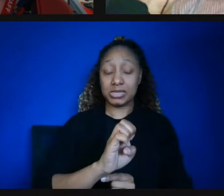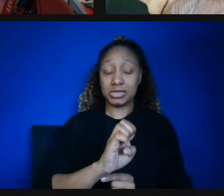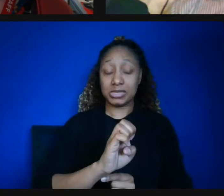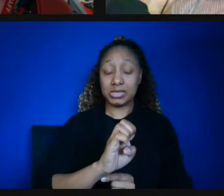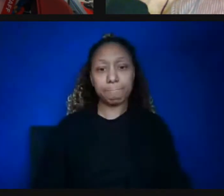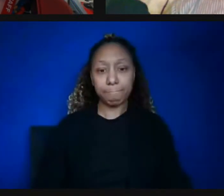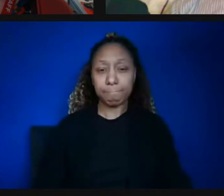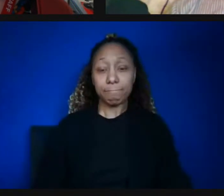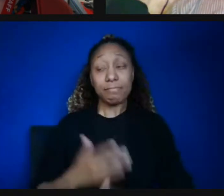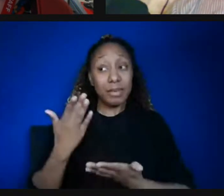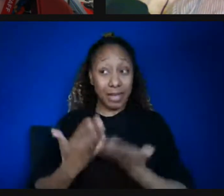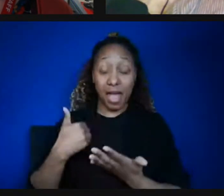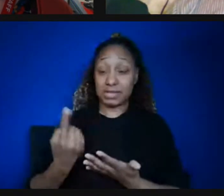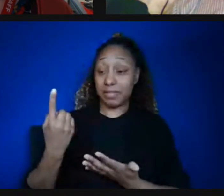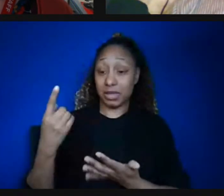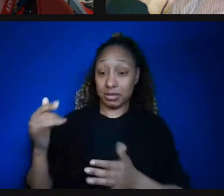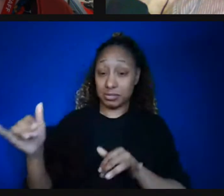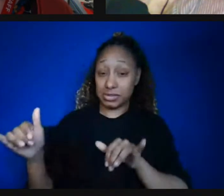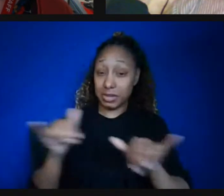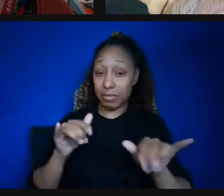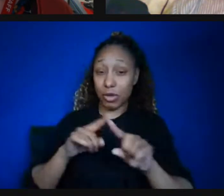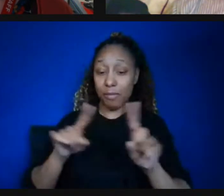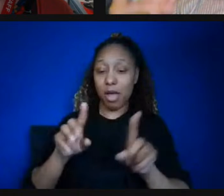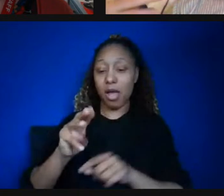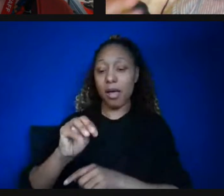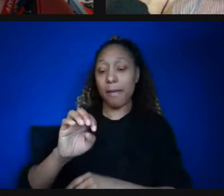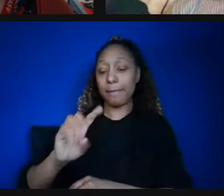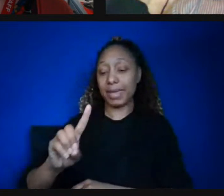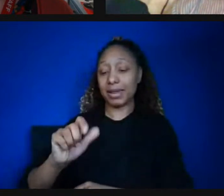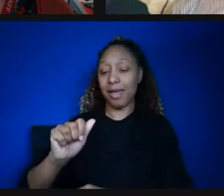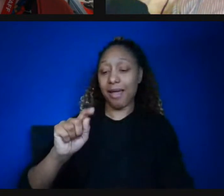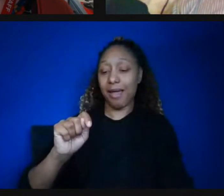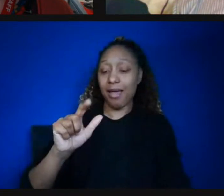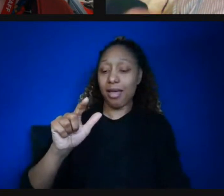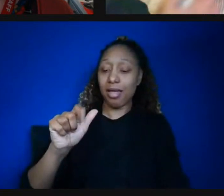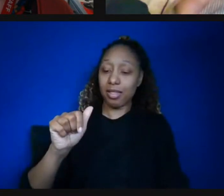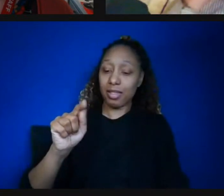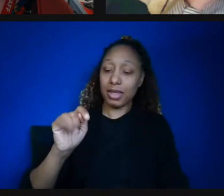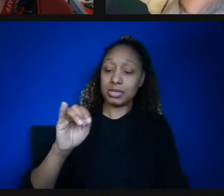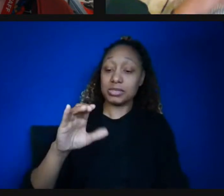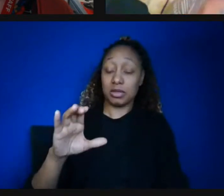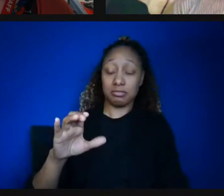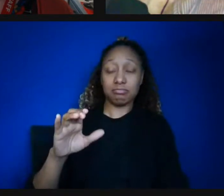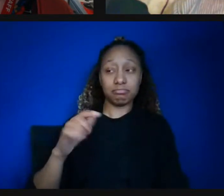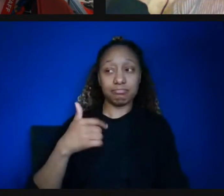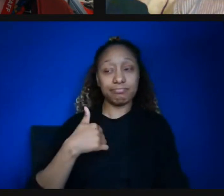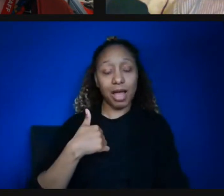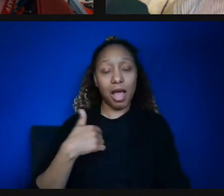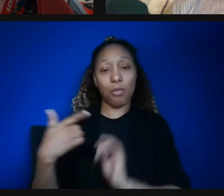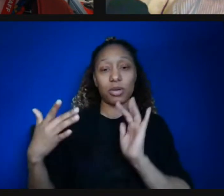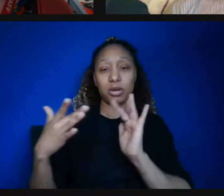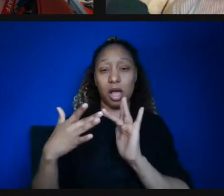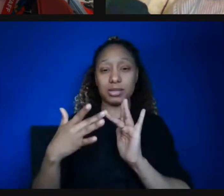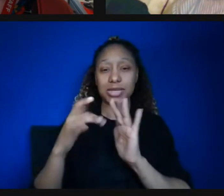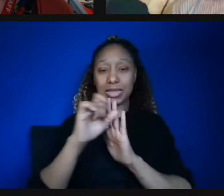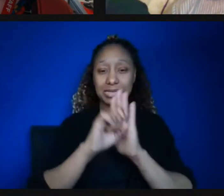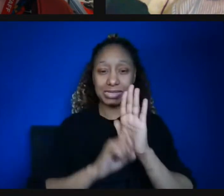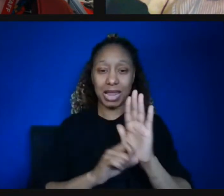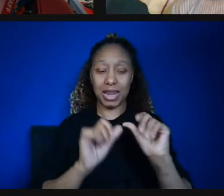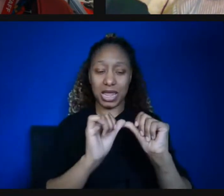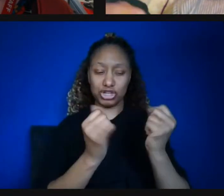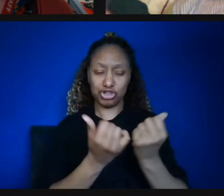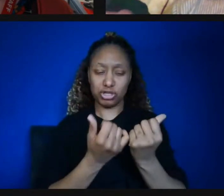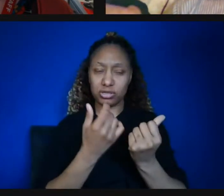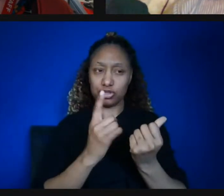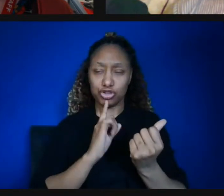something similar. But as far as the Mid-Atlantic is concerned, and like I said, I would really contact those state agencies just to be